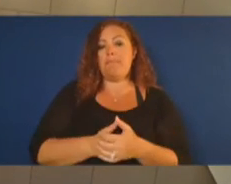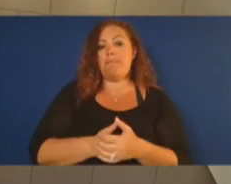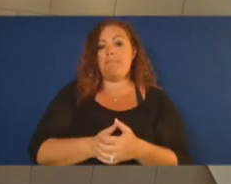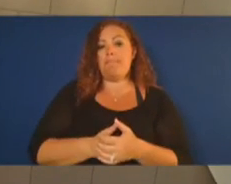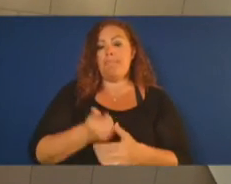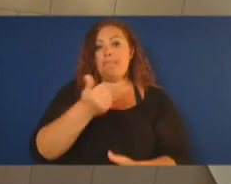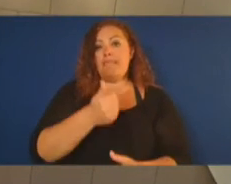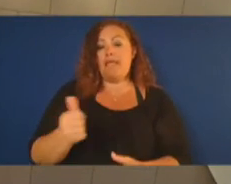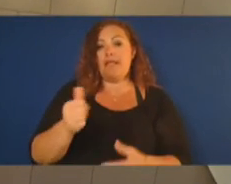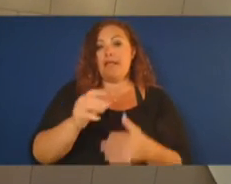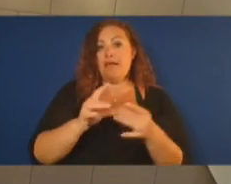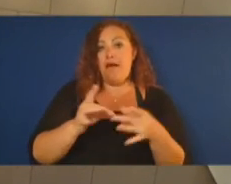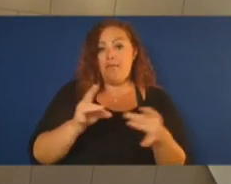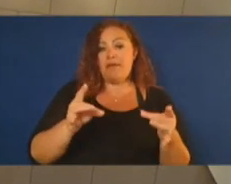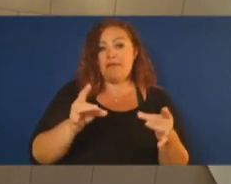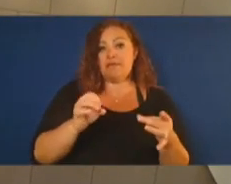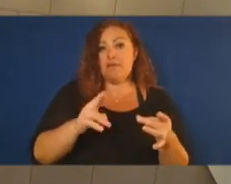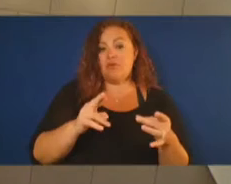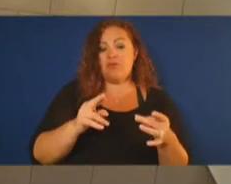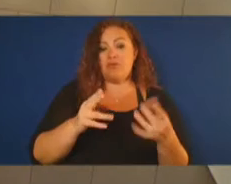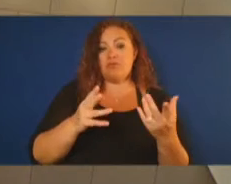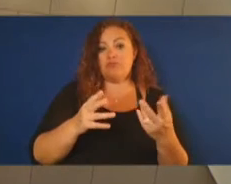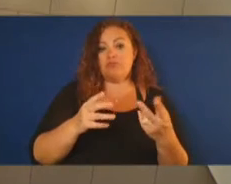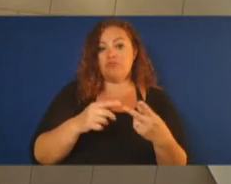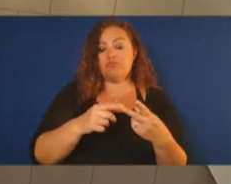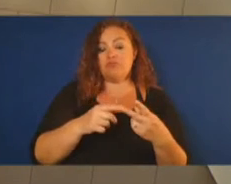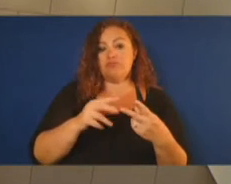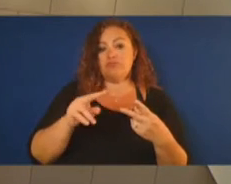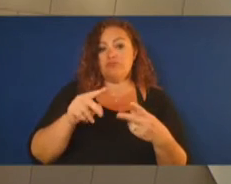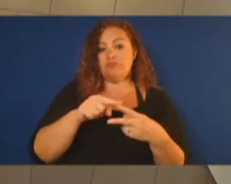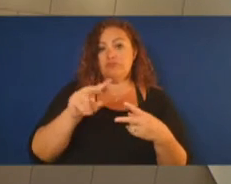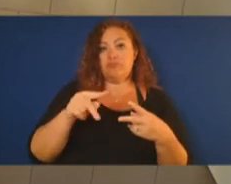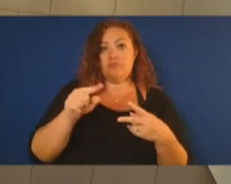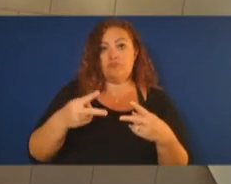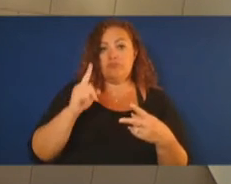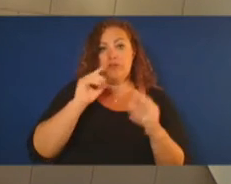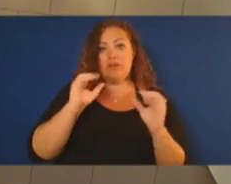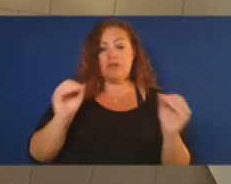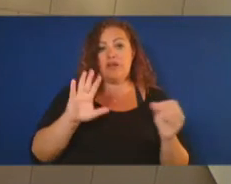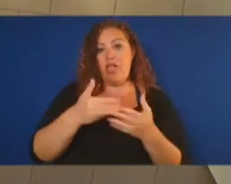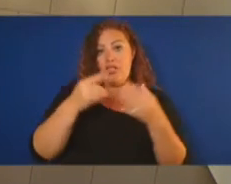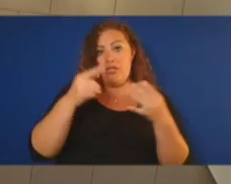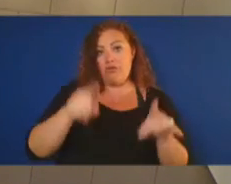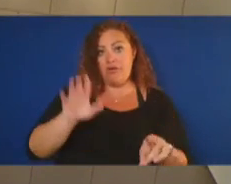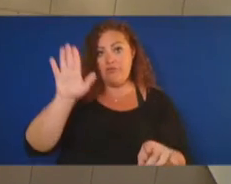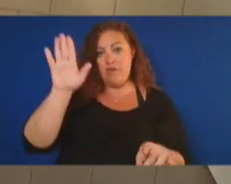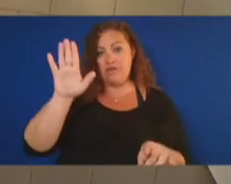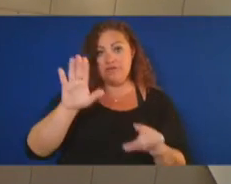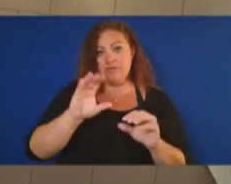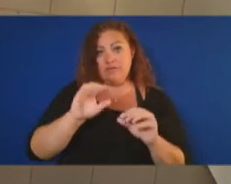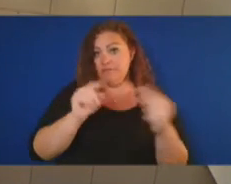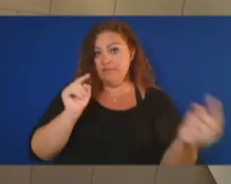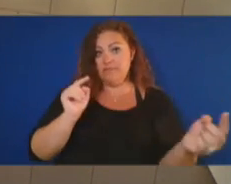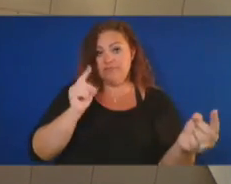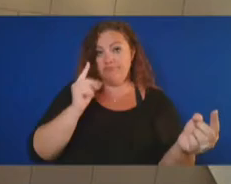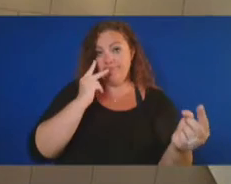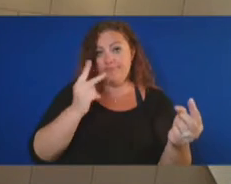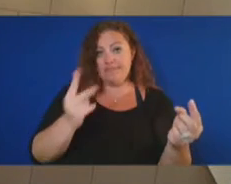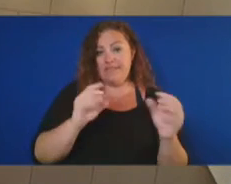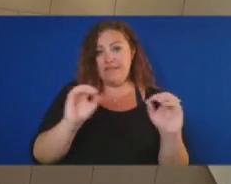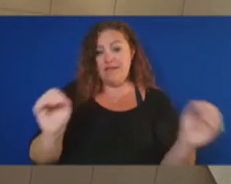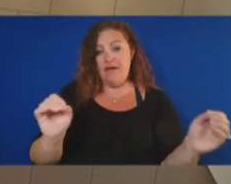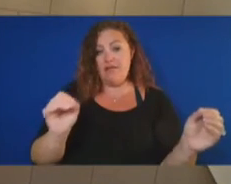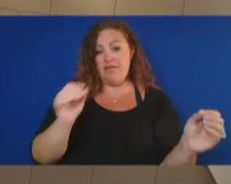uh comments on the motion has been made probably second heing none all in favor please raise your hand any opposition seeing none